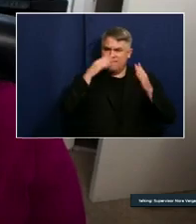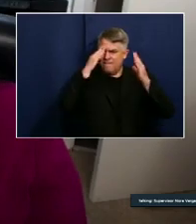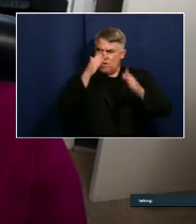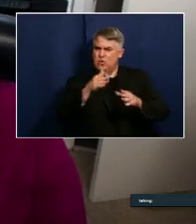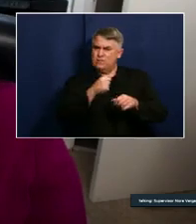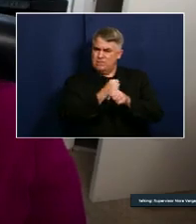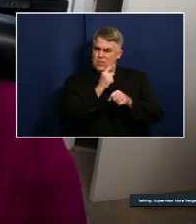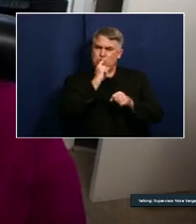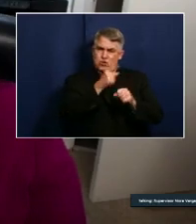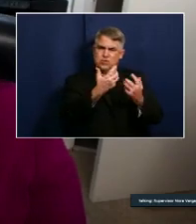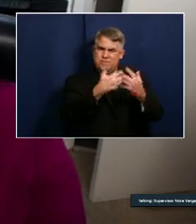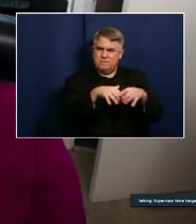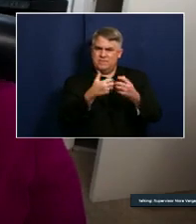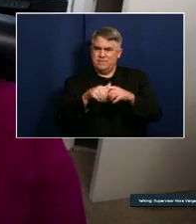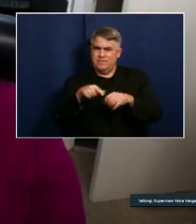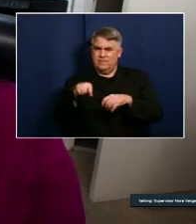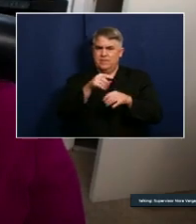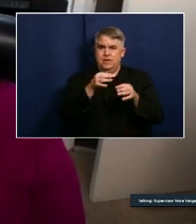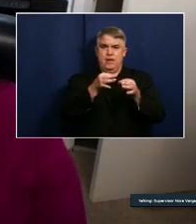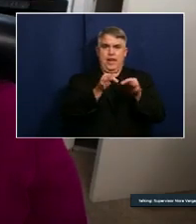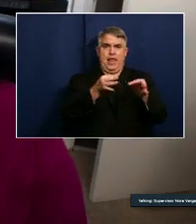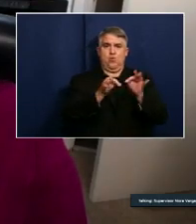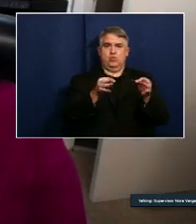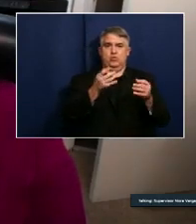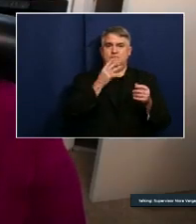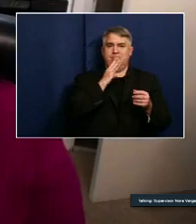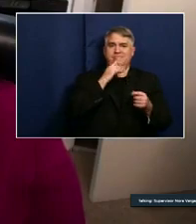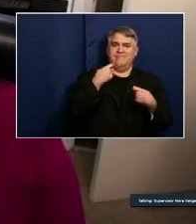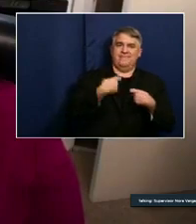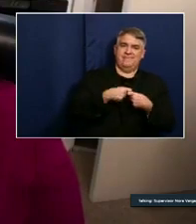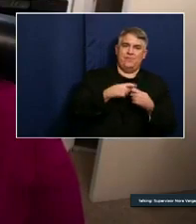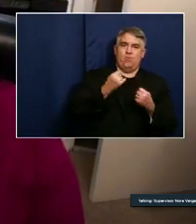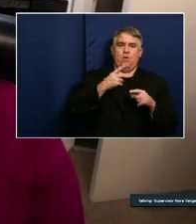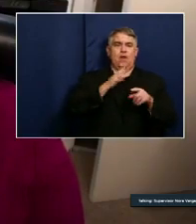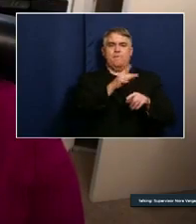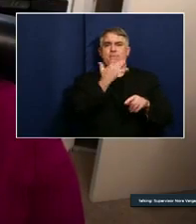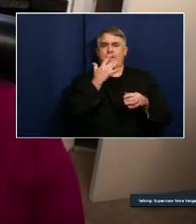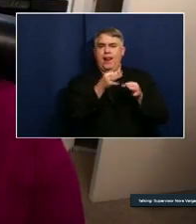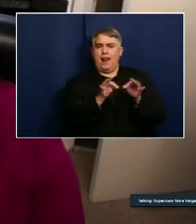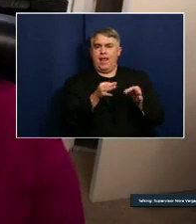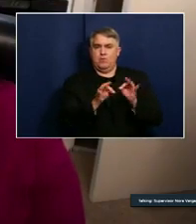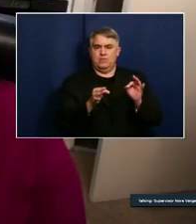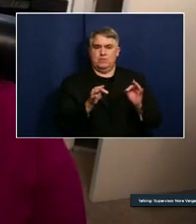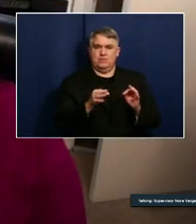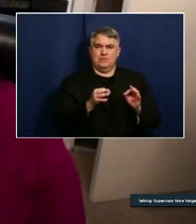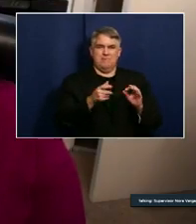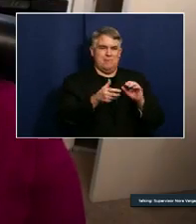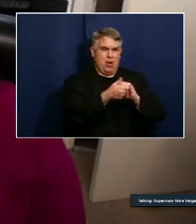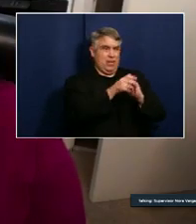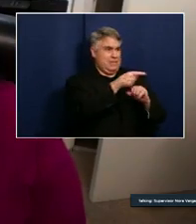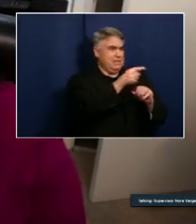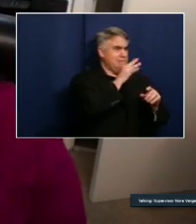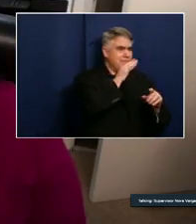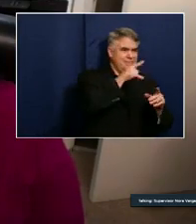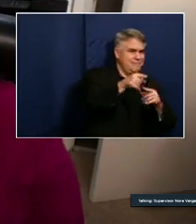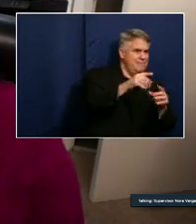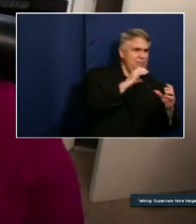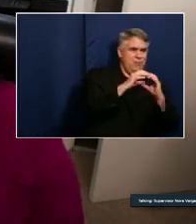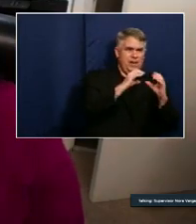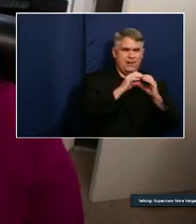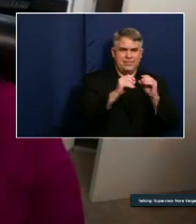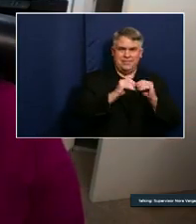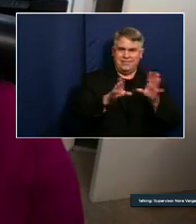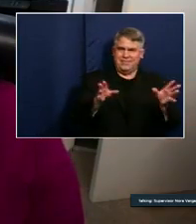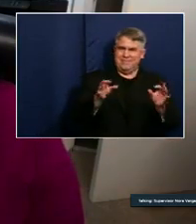language, that we are working with our trusted community partners, and we actually have invested resources in partnership with